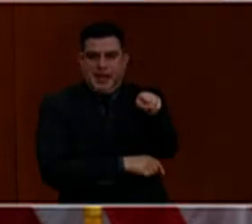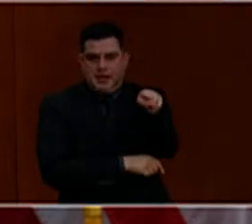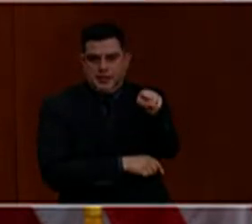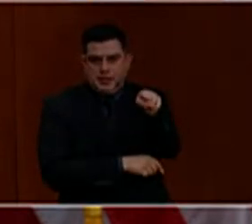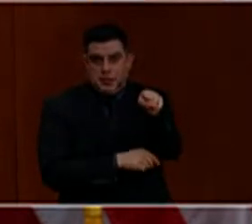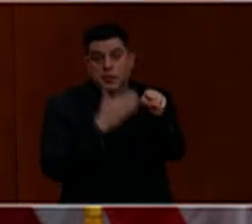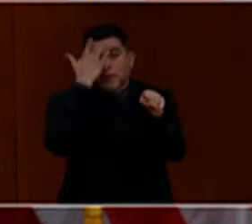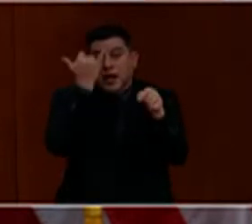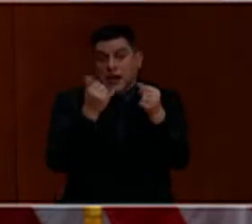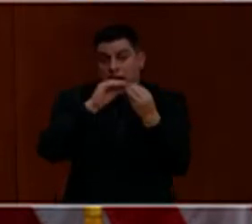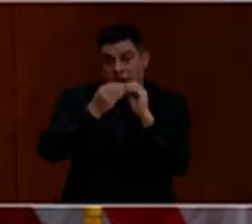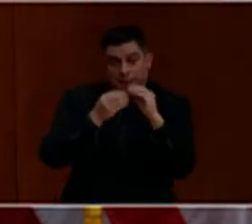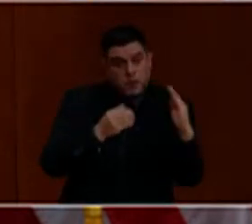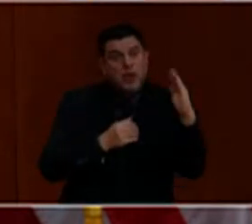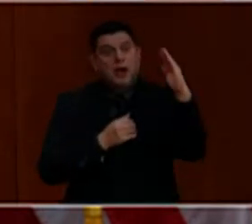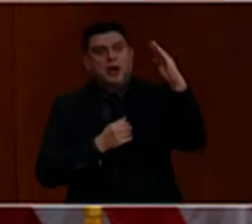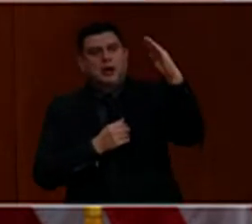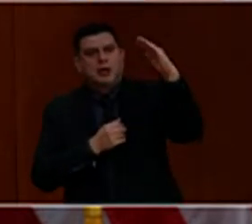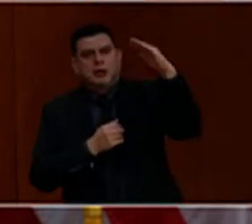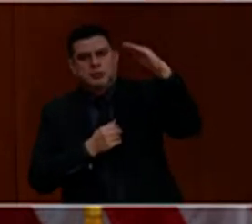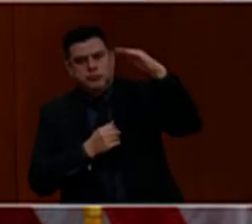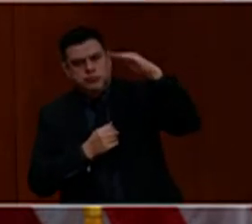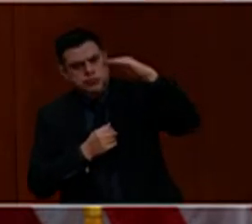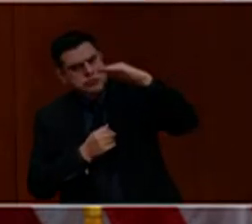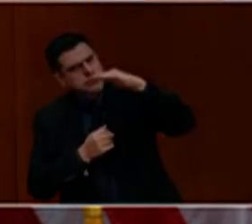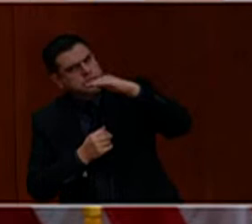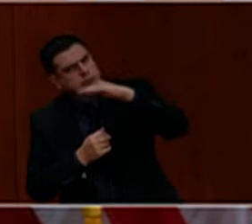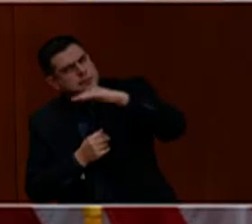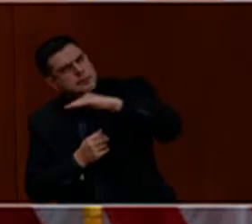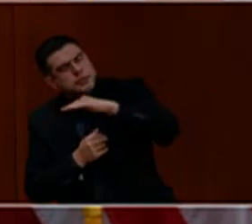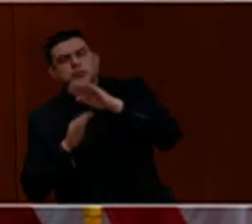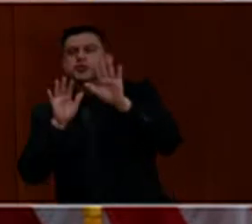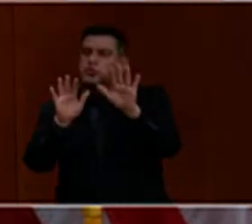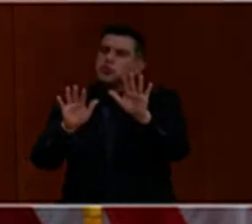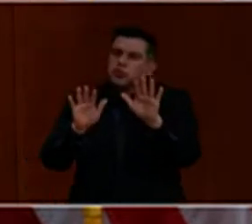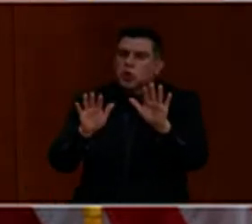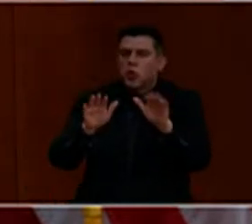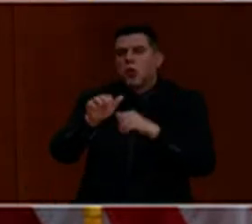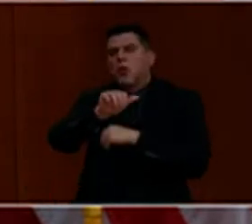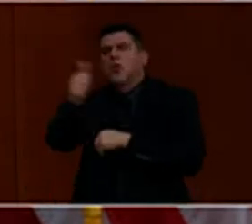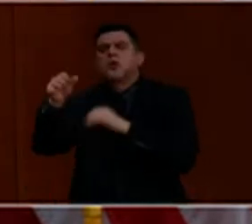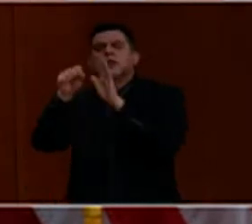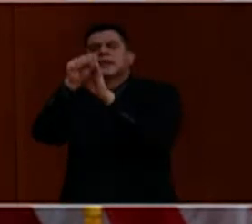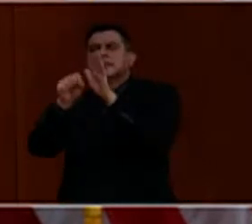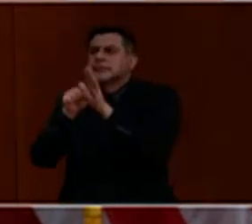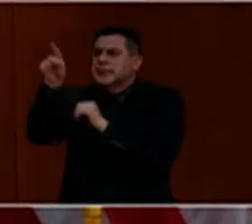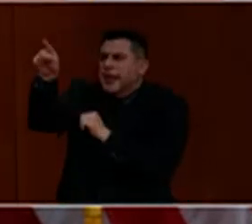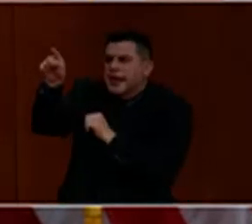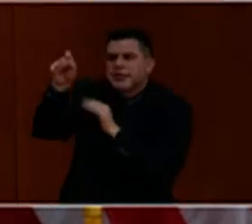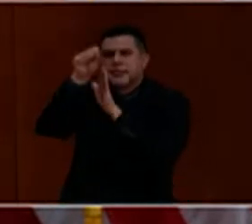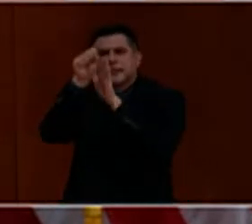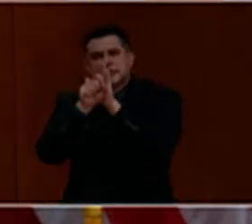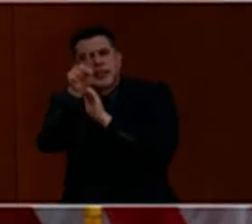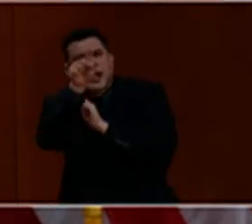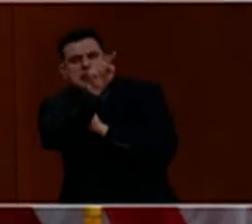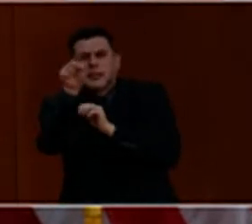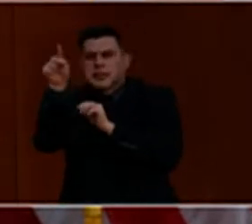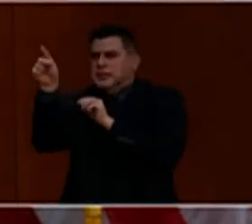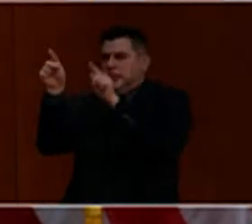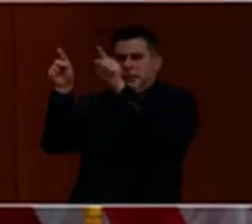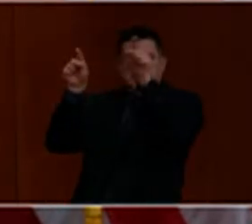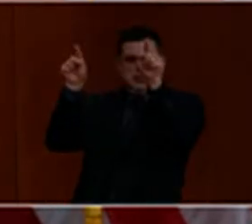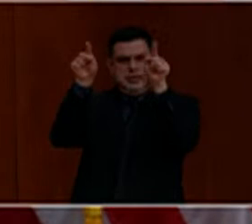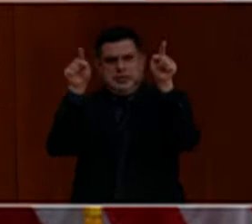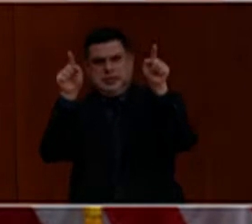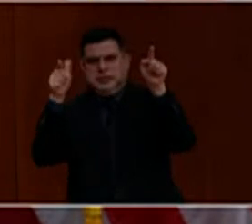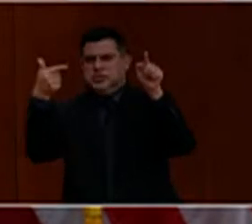bit quicker than us, but we're kind of following behind them. And then some other states, Georgia, started going up a little bit behind us, so they're kind of behind us. But I think that